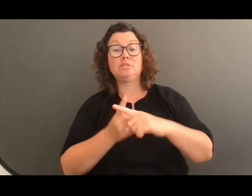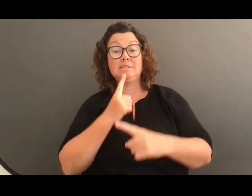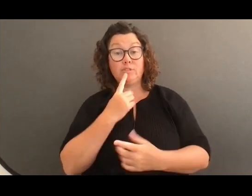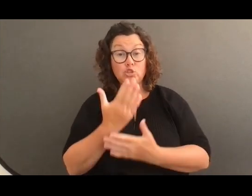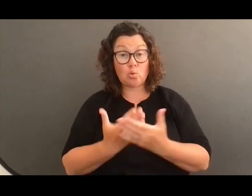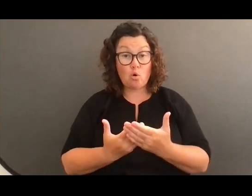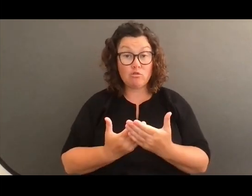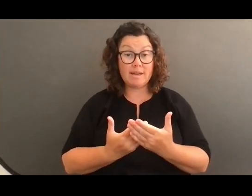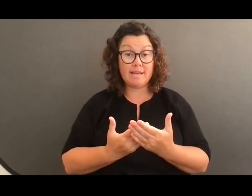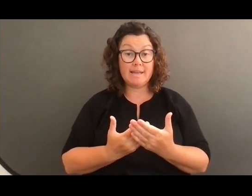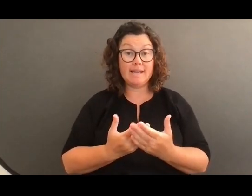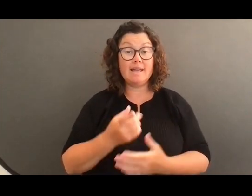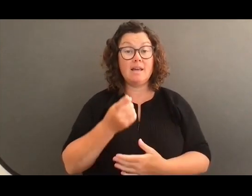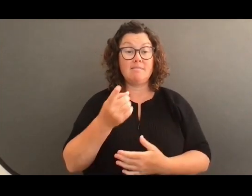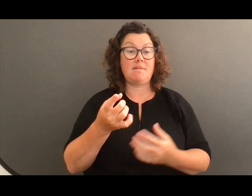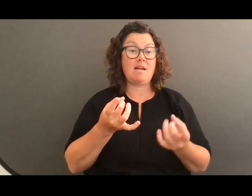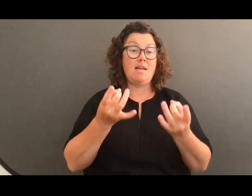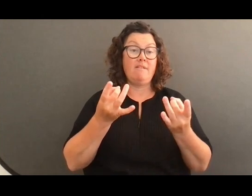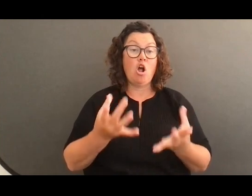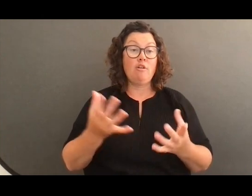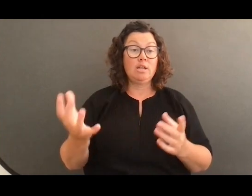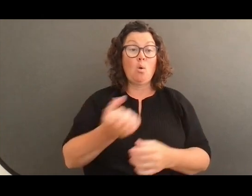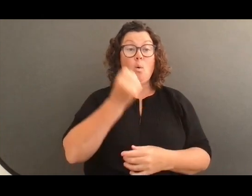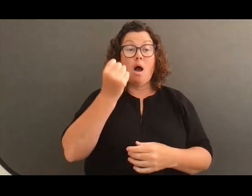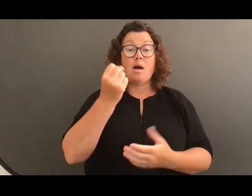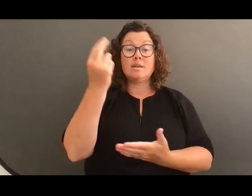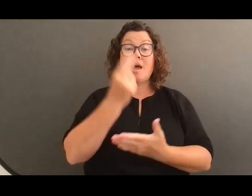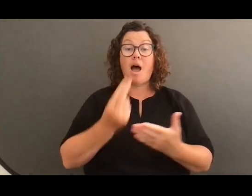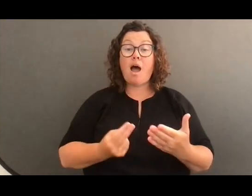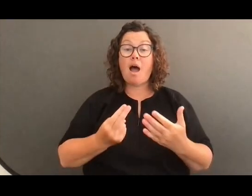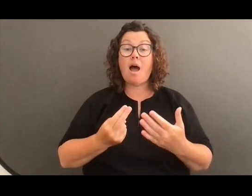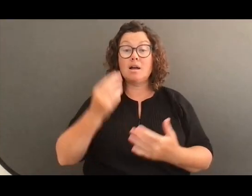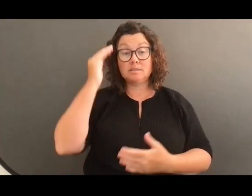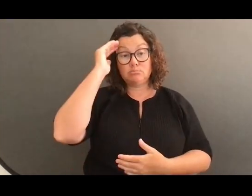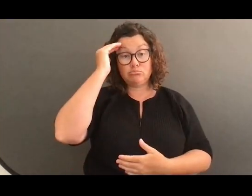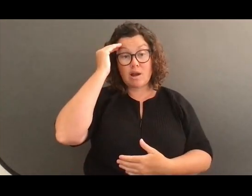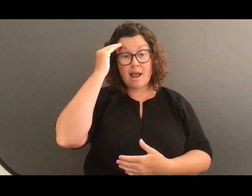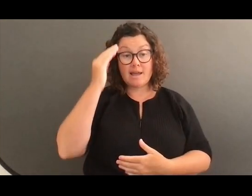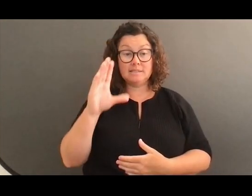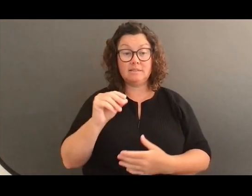already won an art prize for the totem project for Chisholm House, which was the Regent